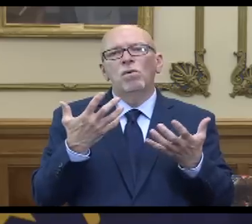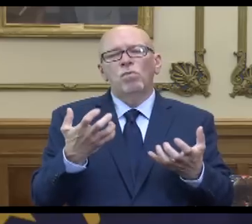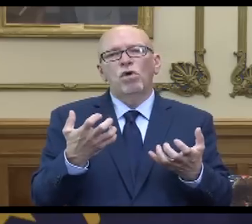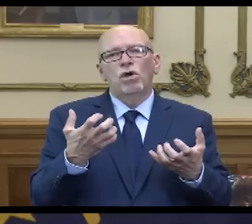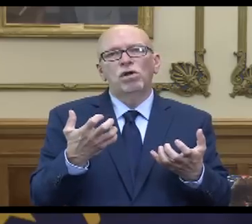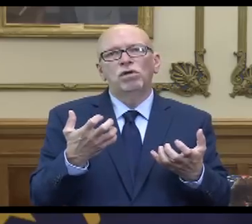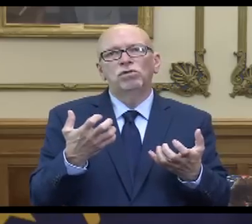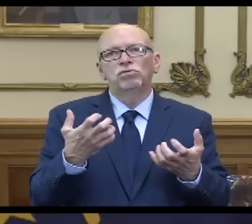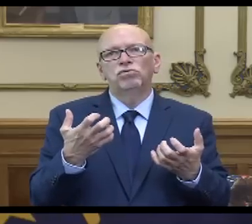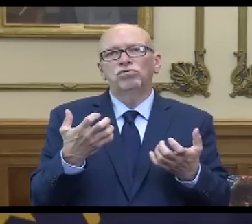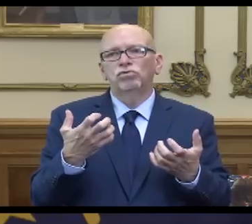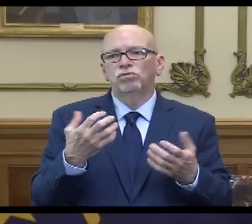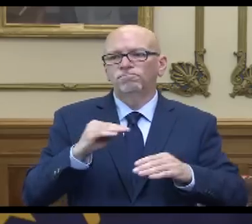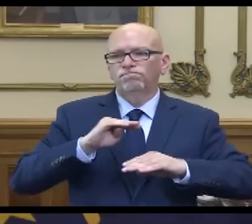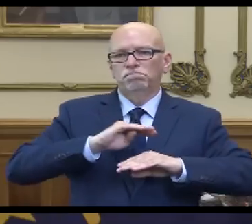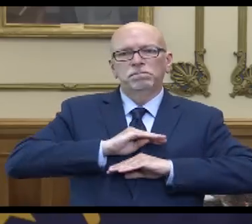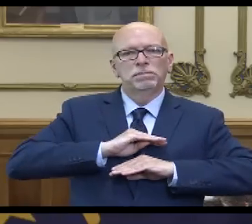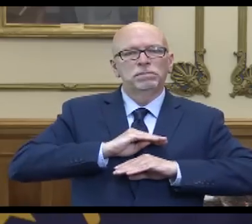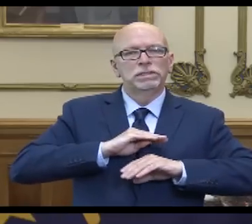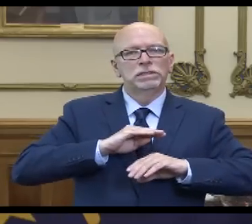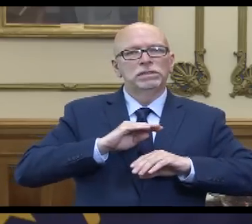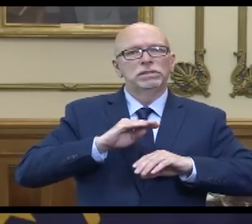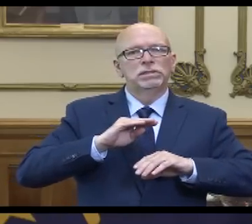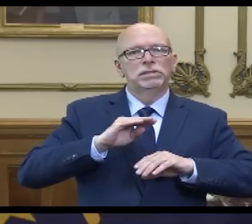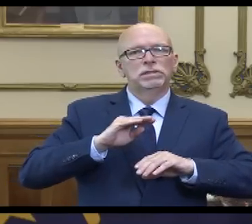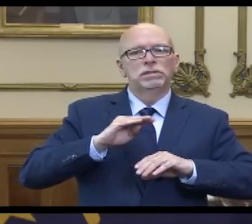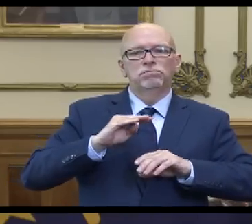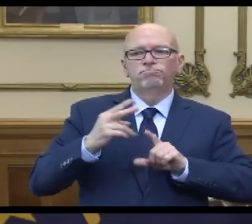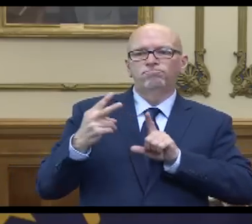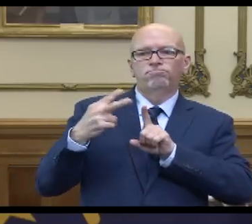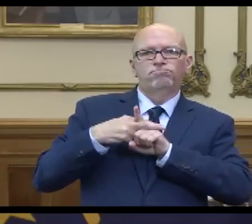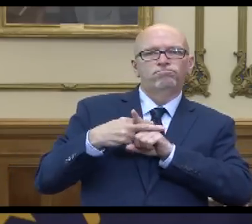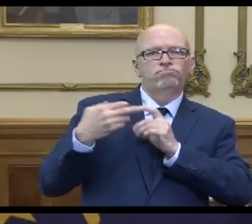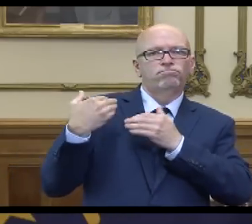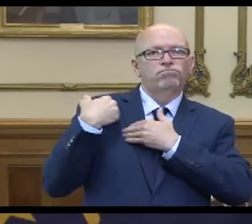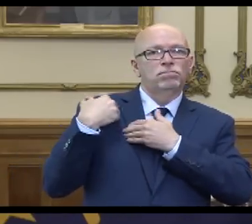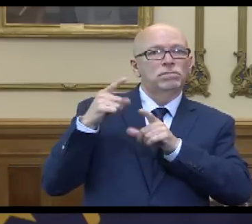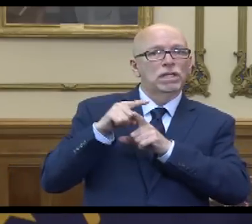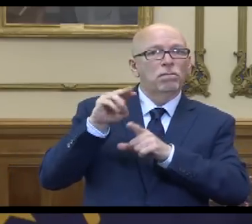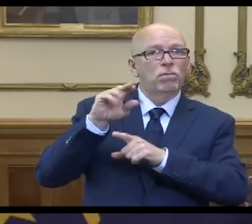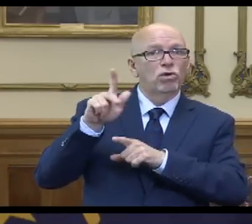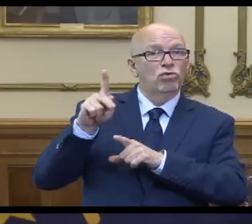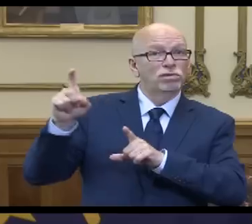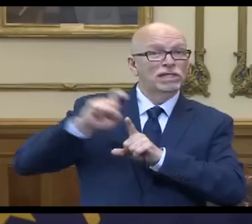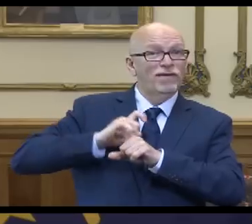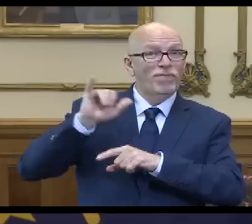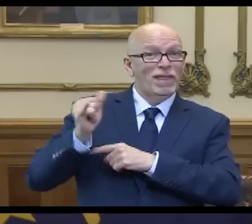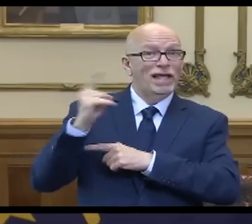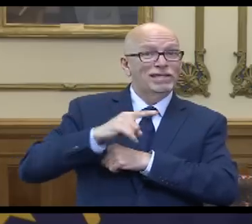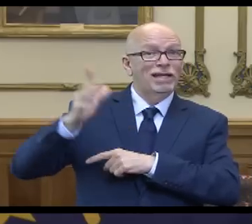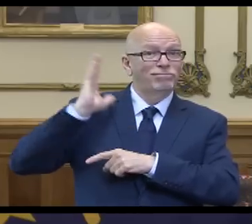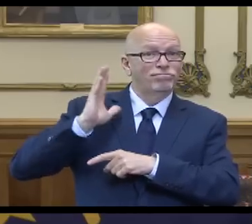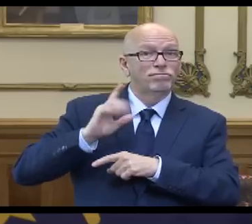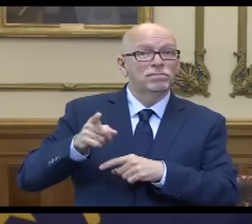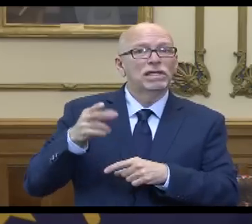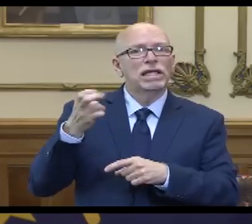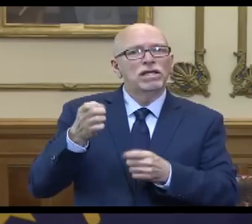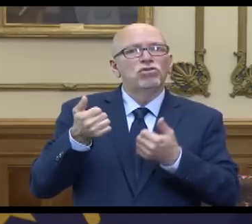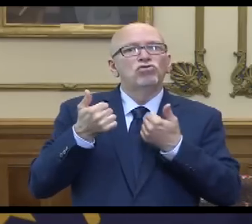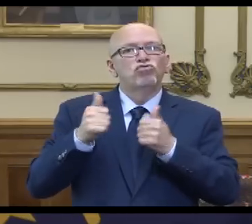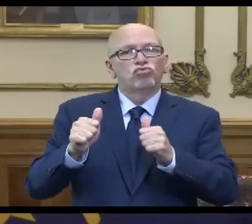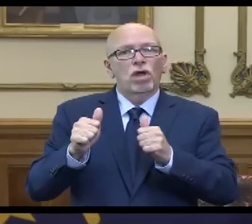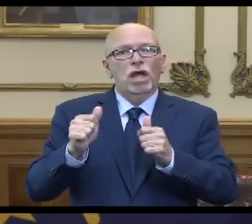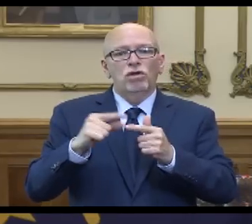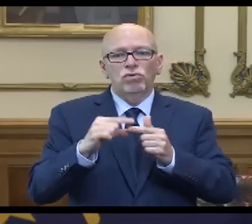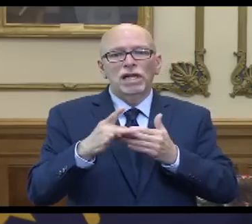live up to the assignment or task that Martin Luther King gave us that day. He tried to escort